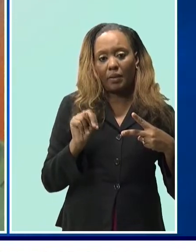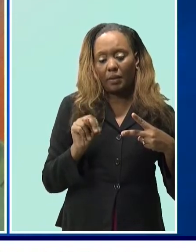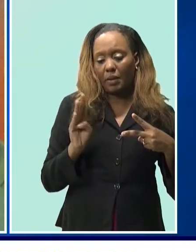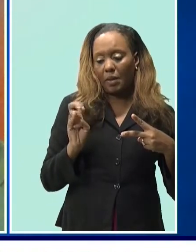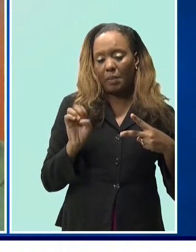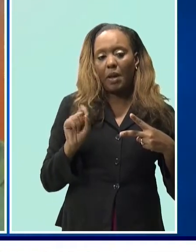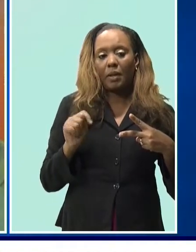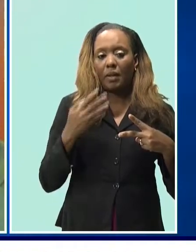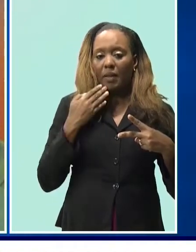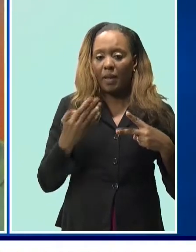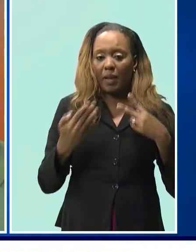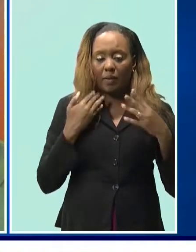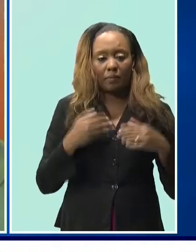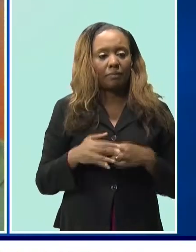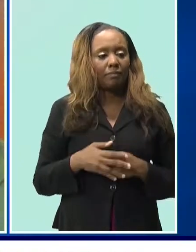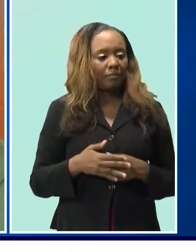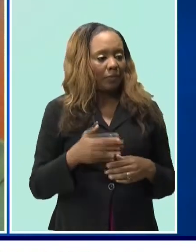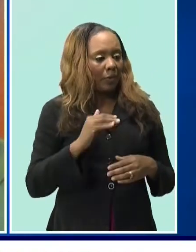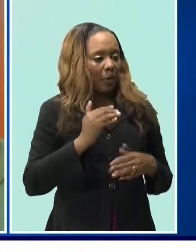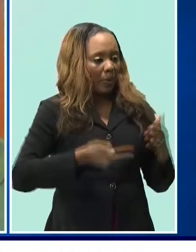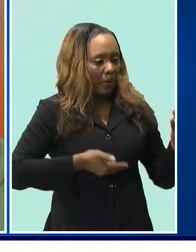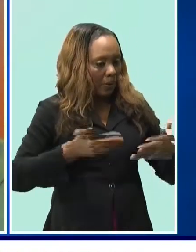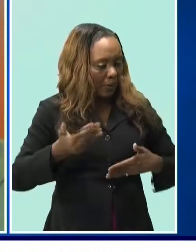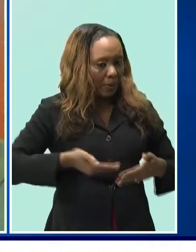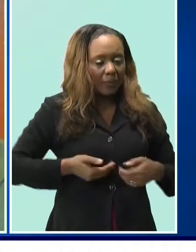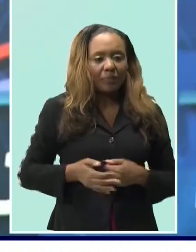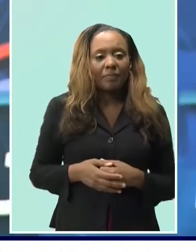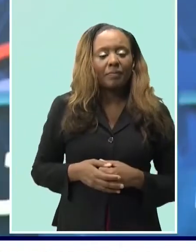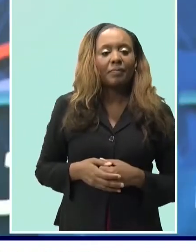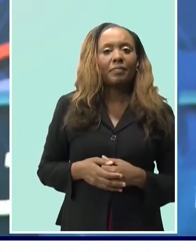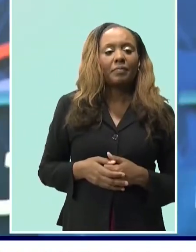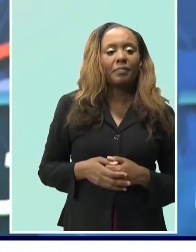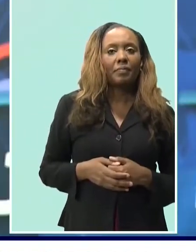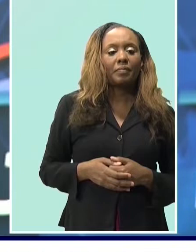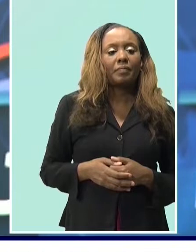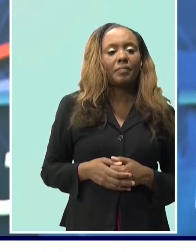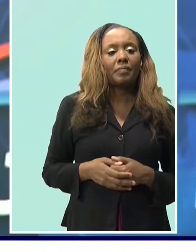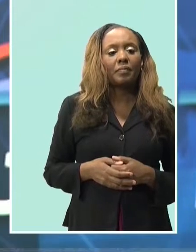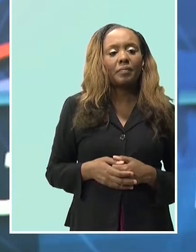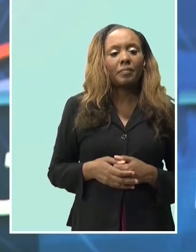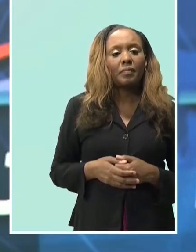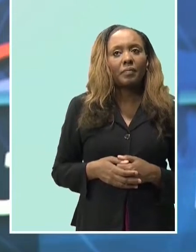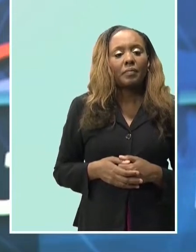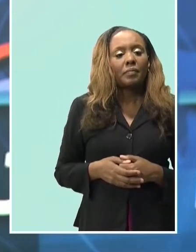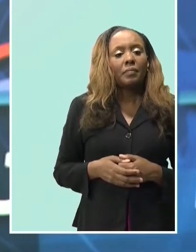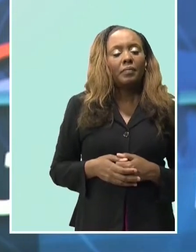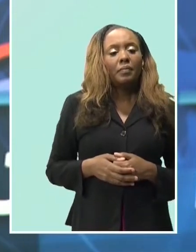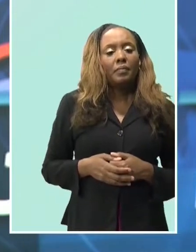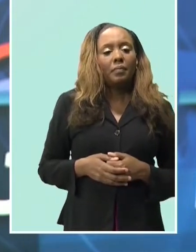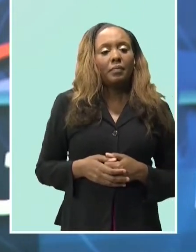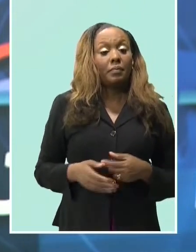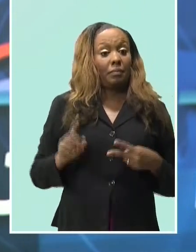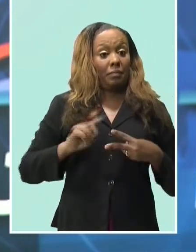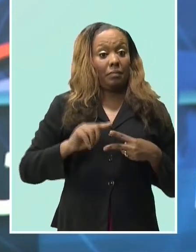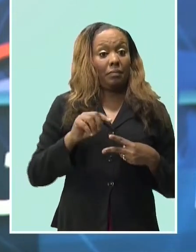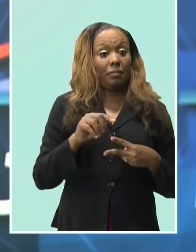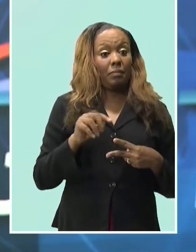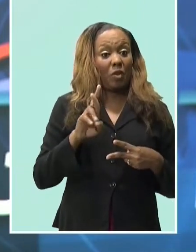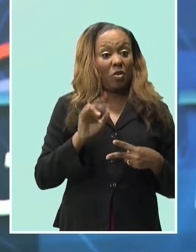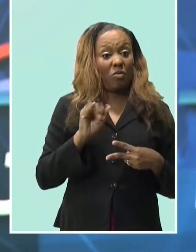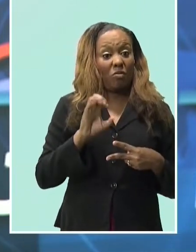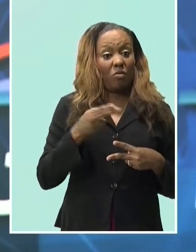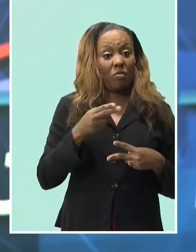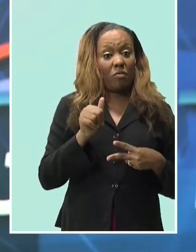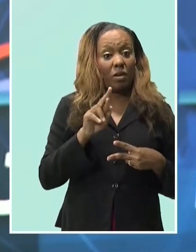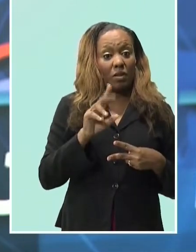this evening, gentlemen. You're welcome. Thank you. And just to let you know that the Czar Richard Carter will